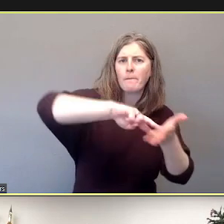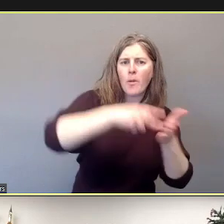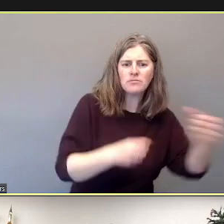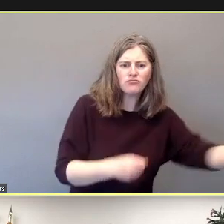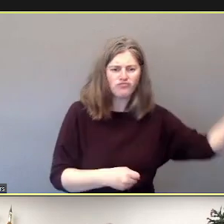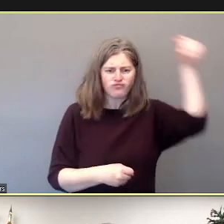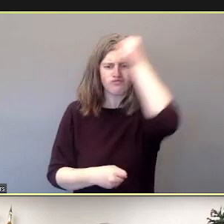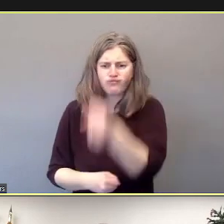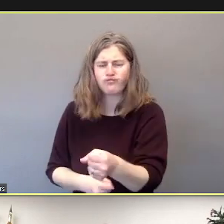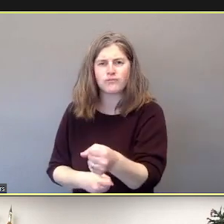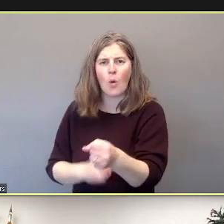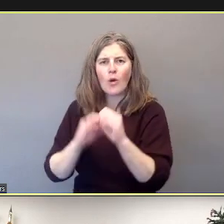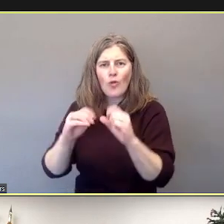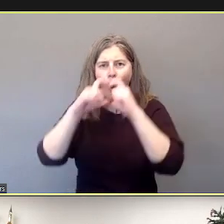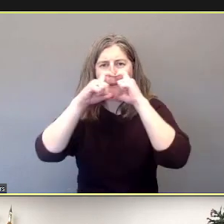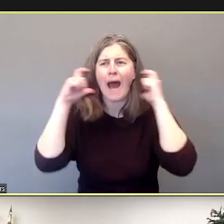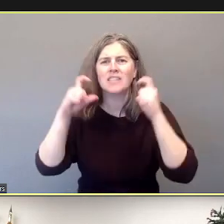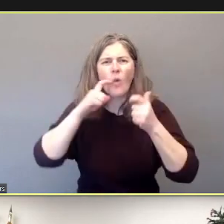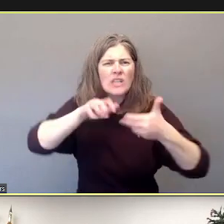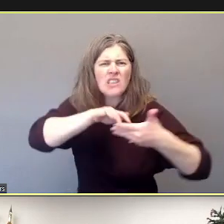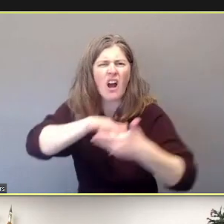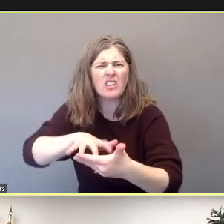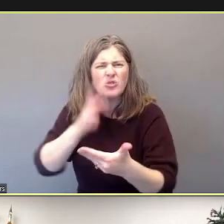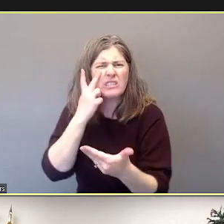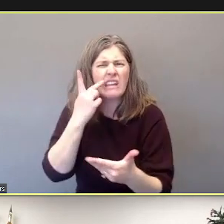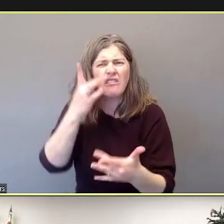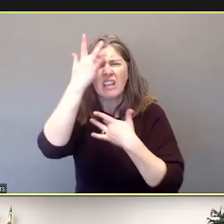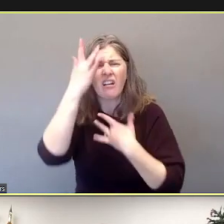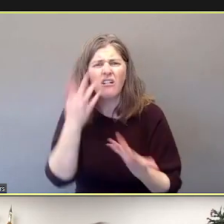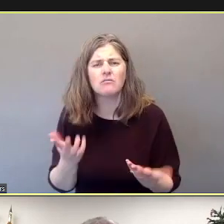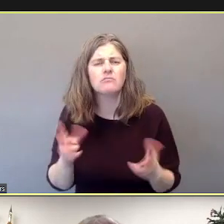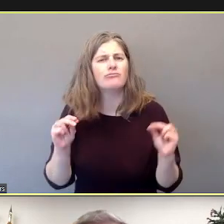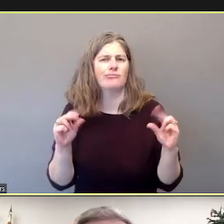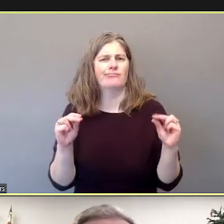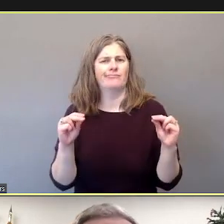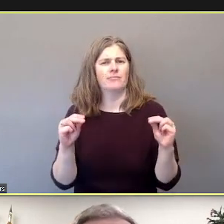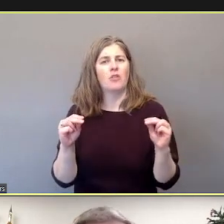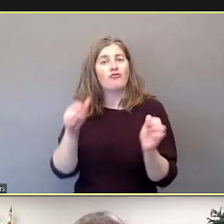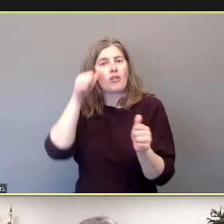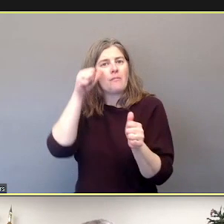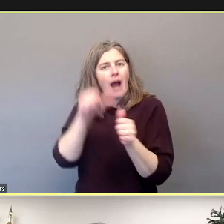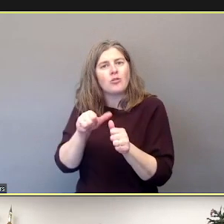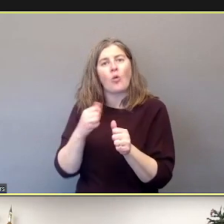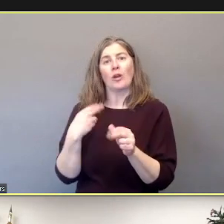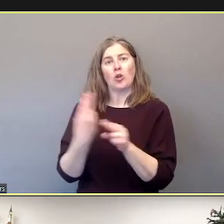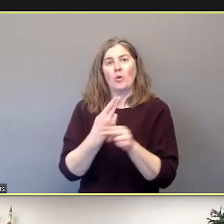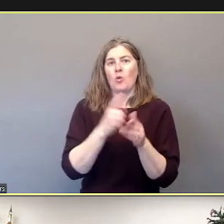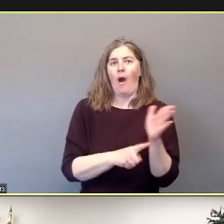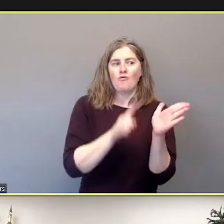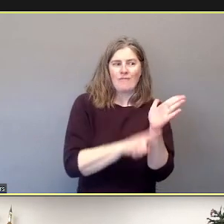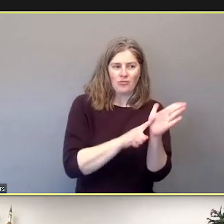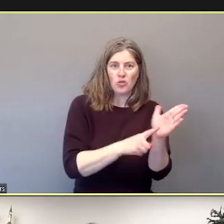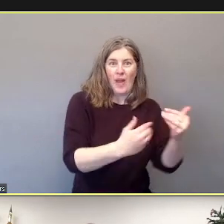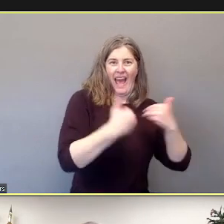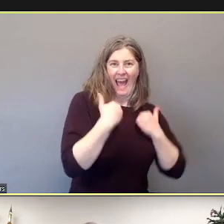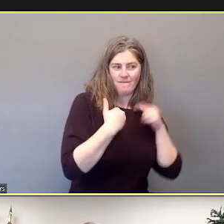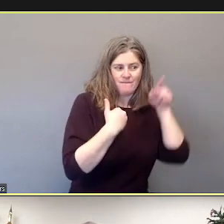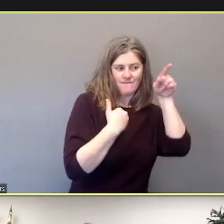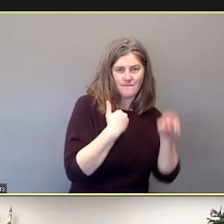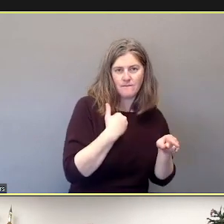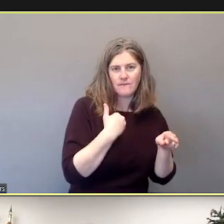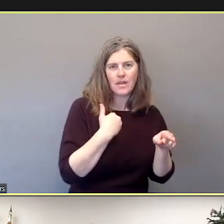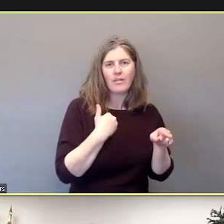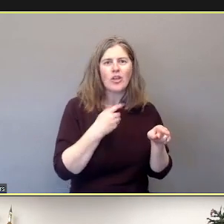with no masks at all. And so just a reminder that we use the research we have. There aren't